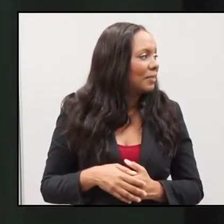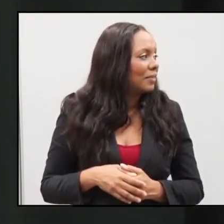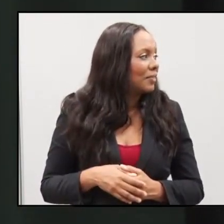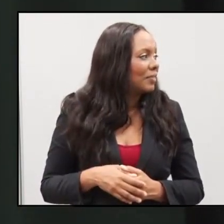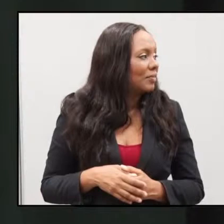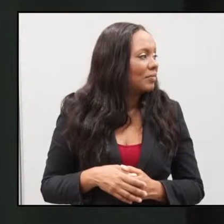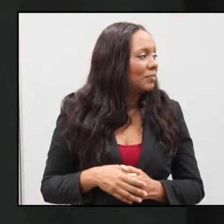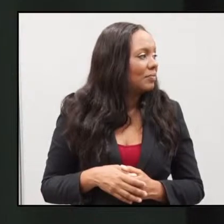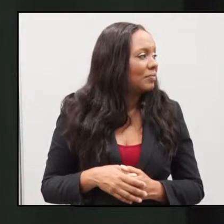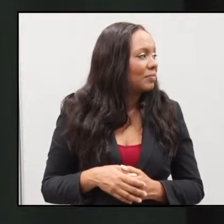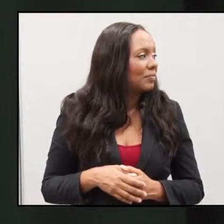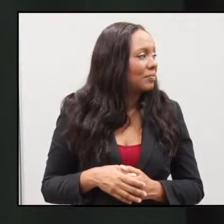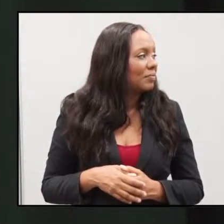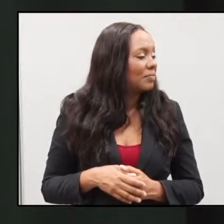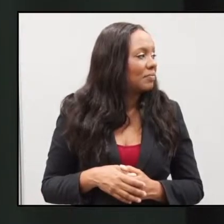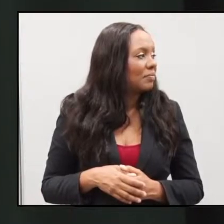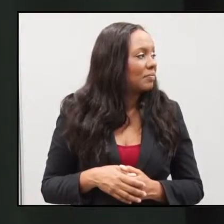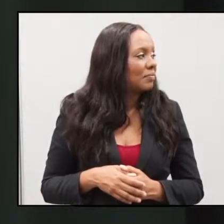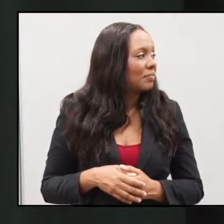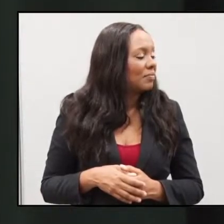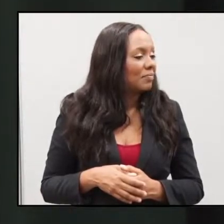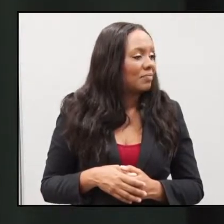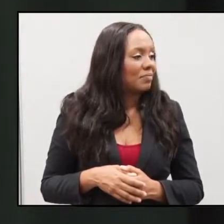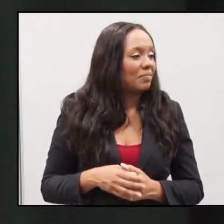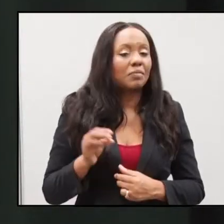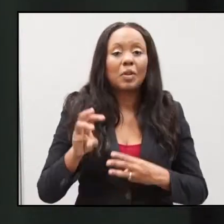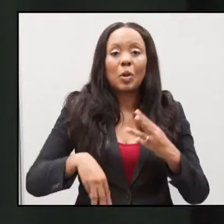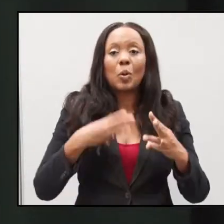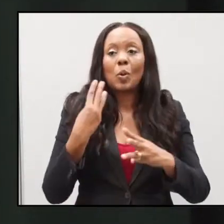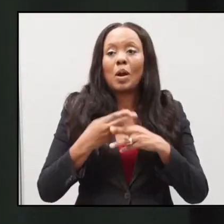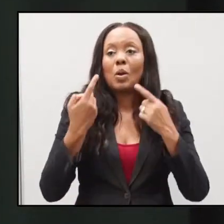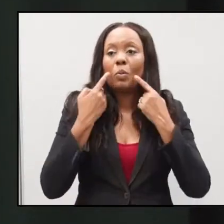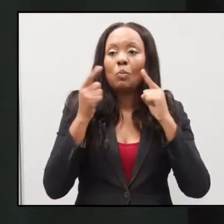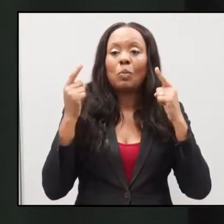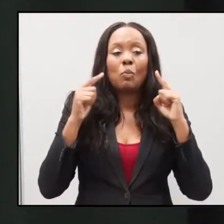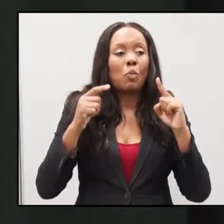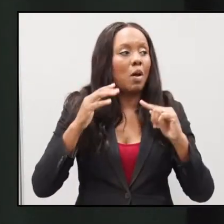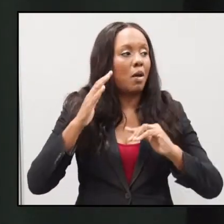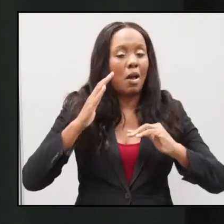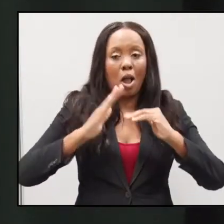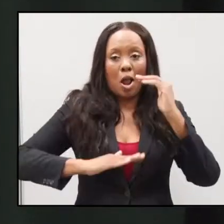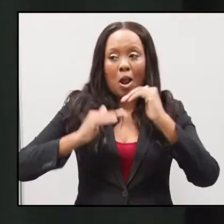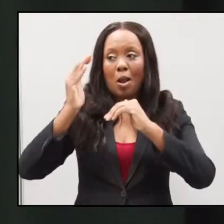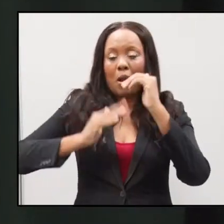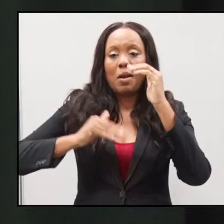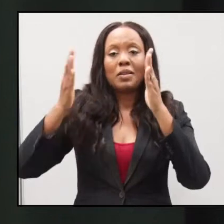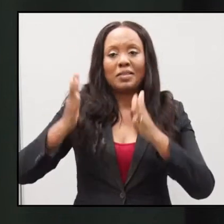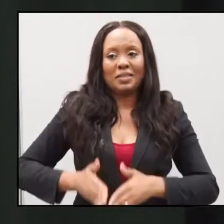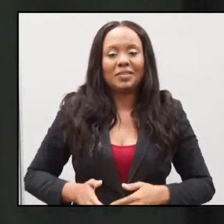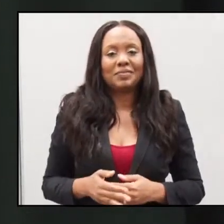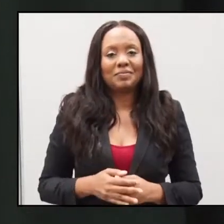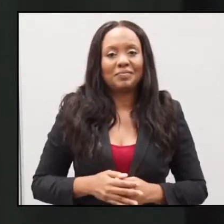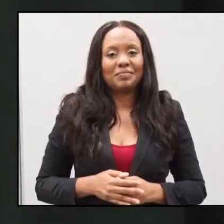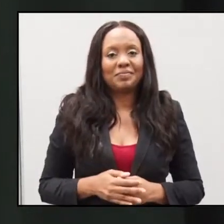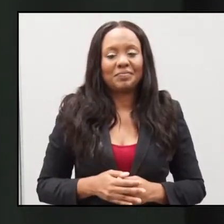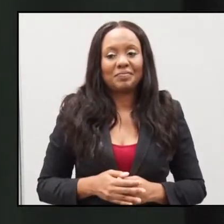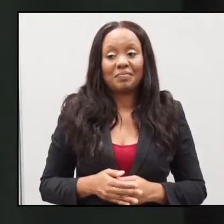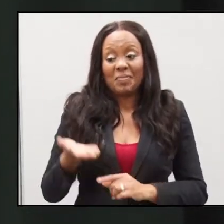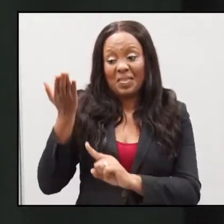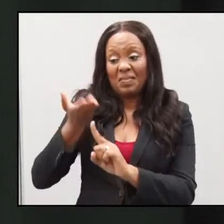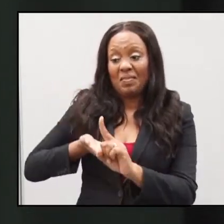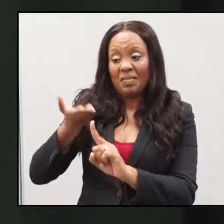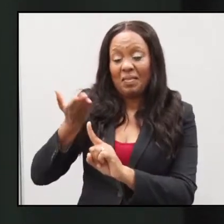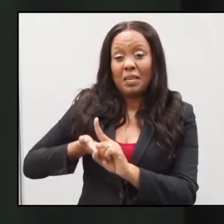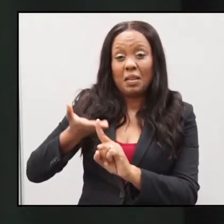a world-renowned architect. You will best know him, this part